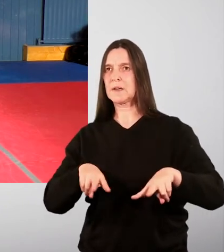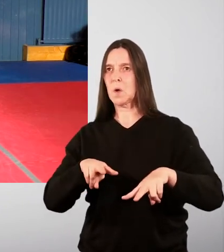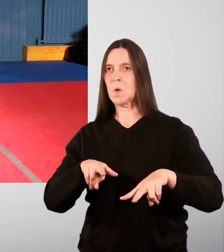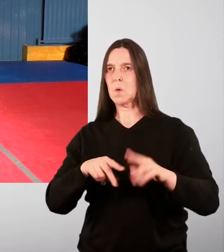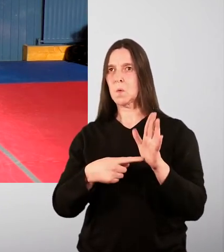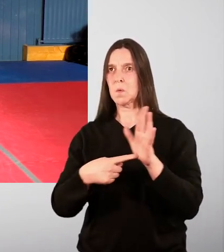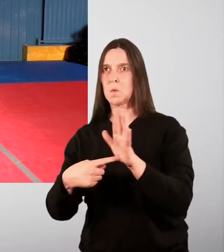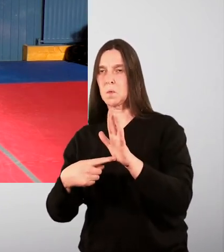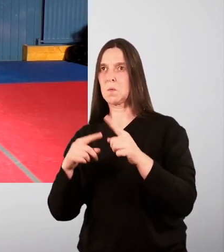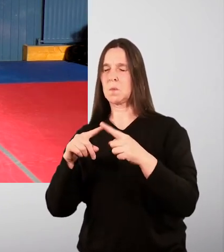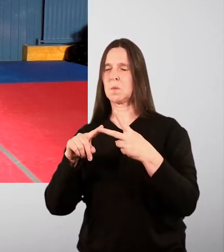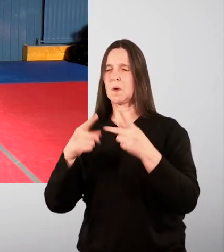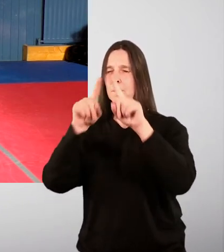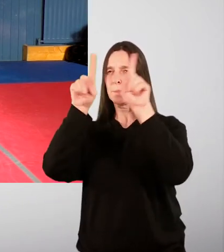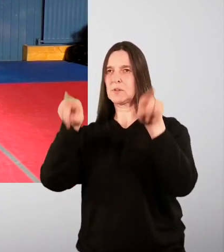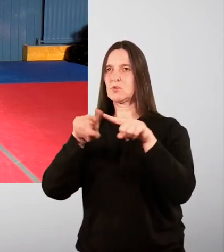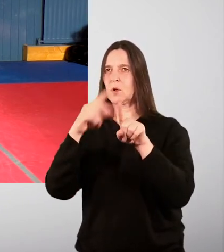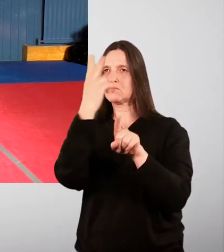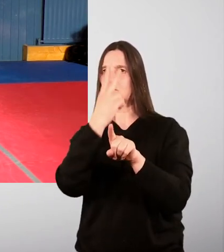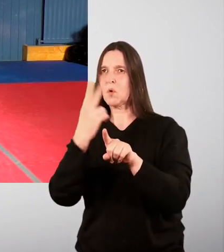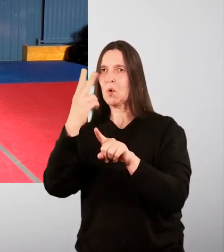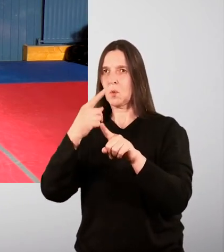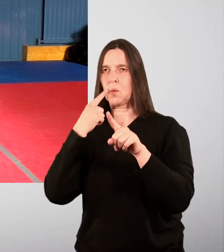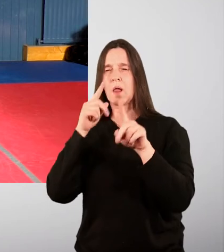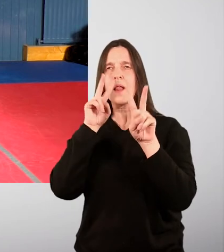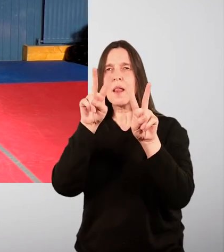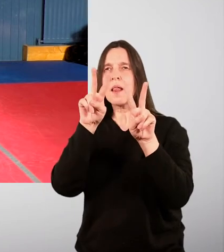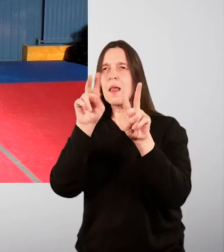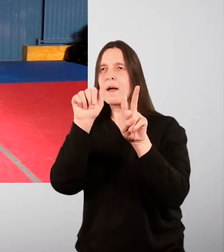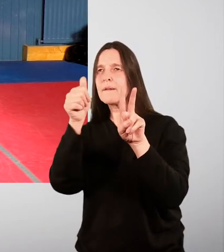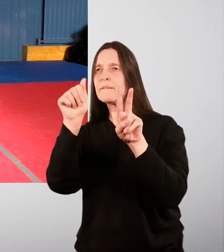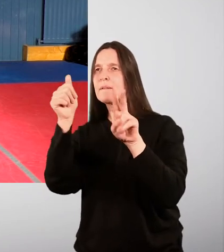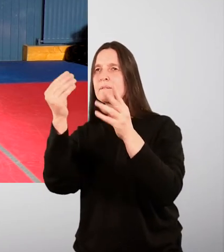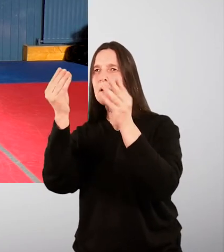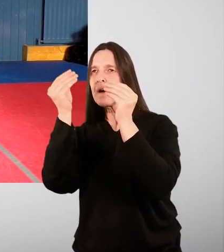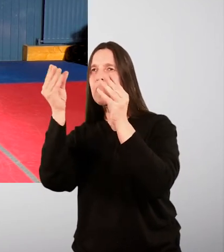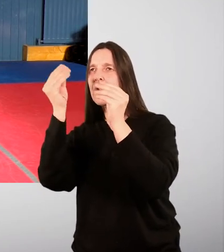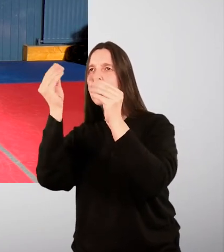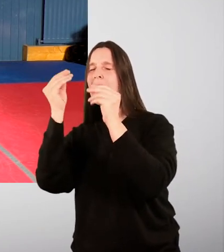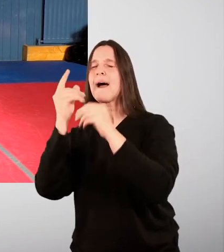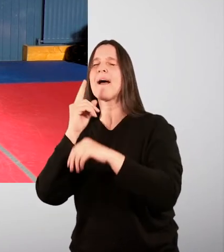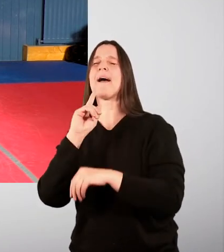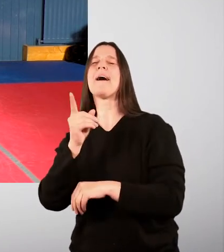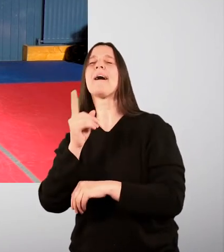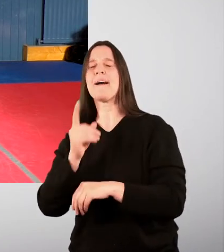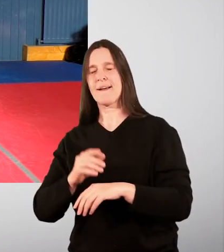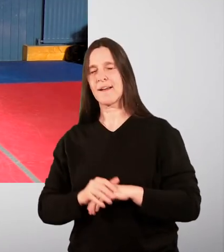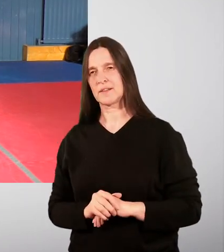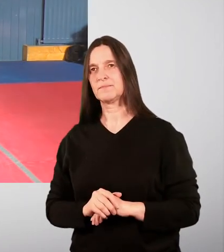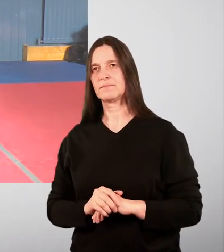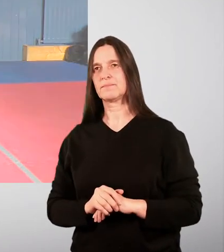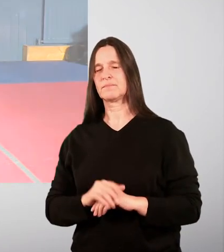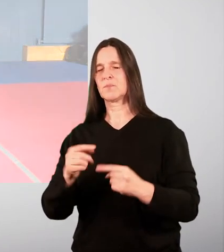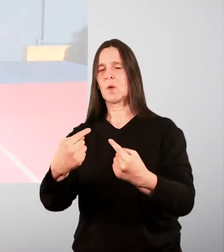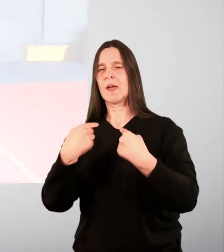section will show you the move in real time, while the breakdown part will show you how the move is performed in a